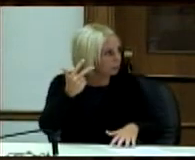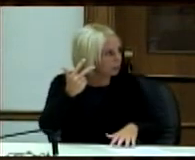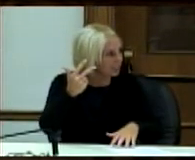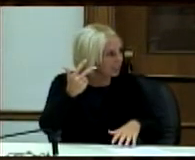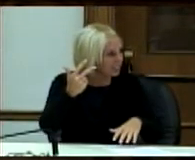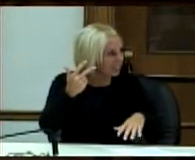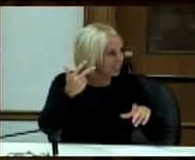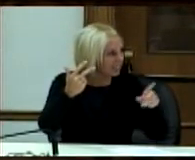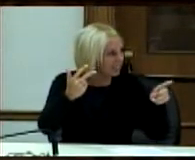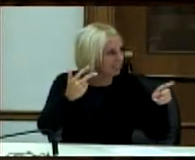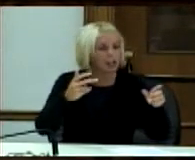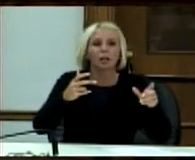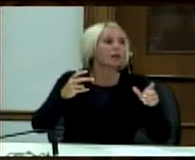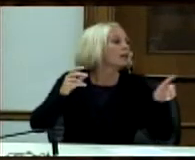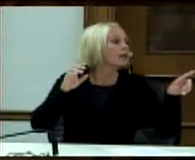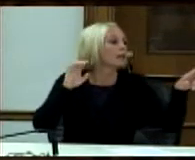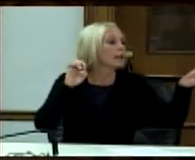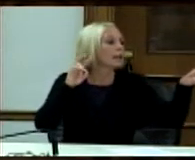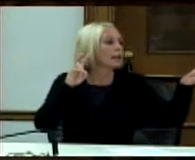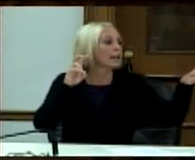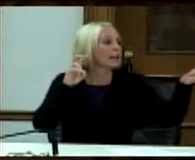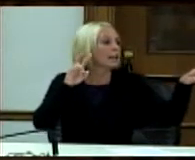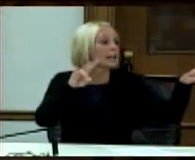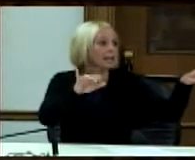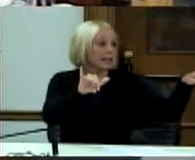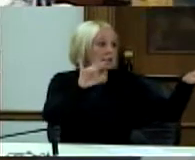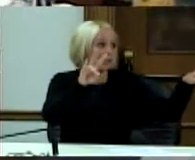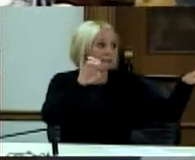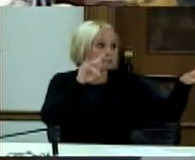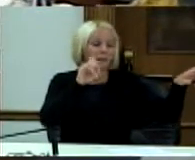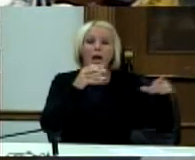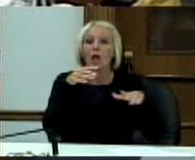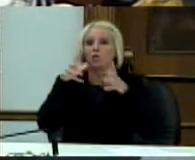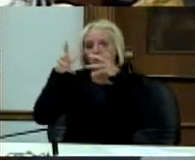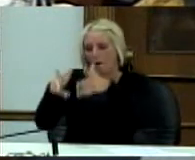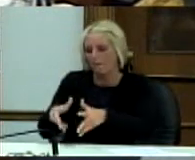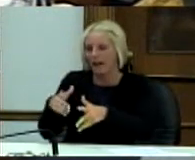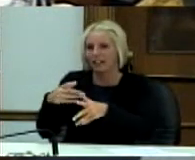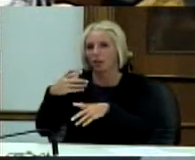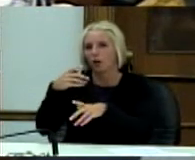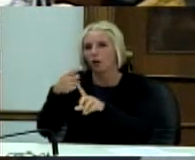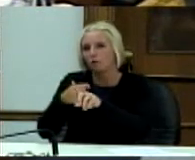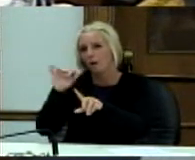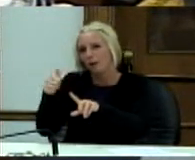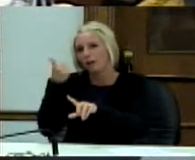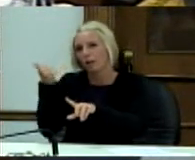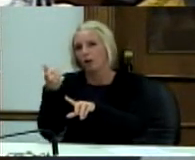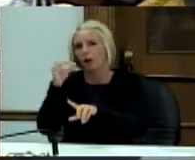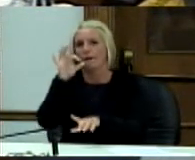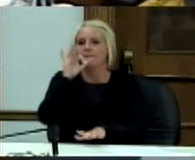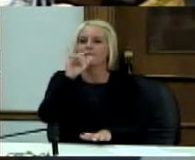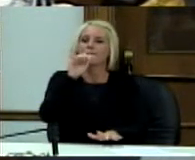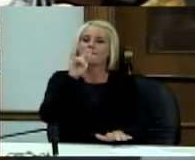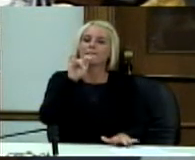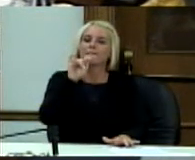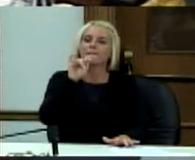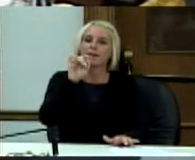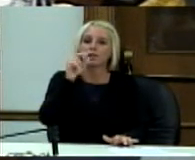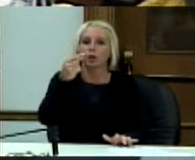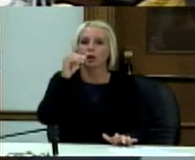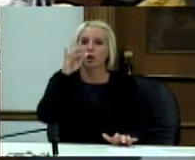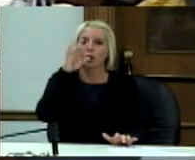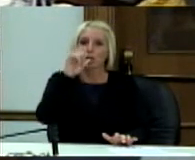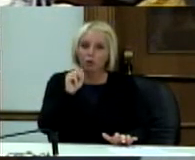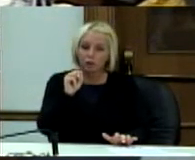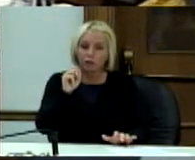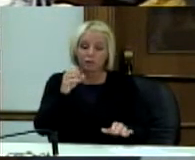remainder It from the is? program that they. might just been a leftover account or something like that, and yeah. It says from Fit Girls, so I wonder if the Fit Girls had a little